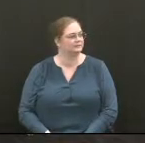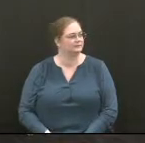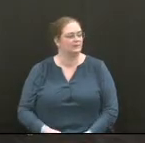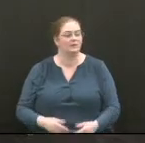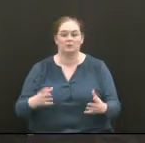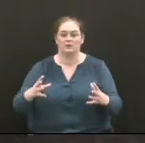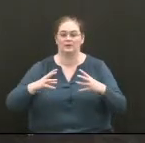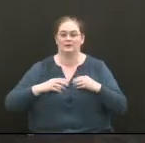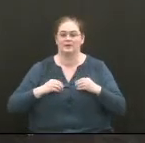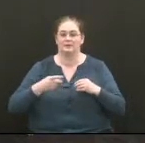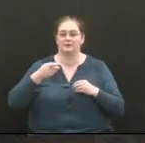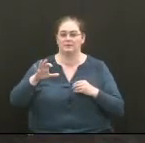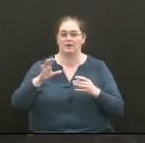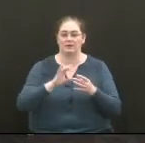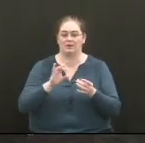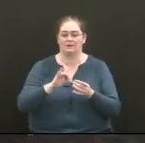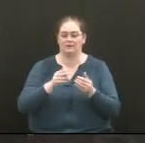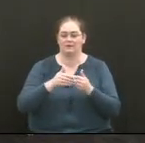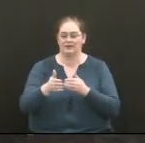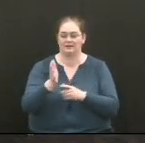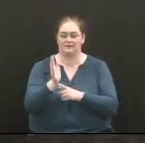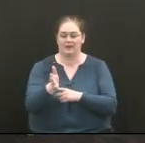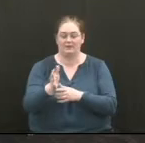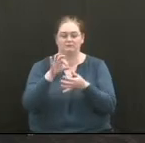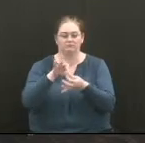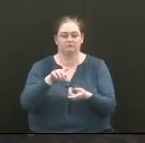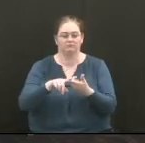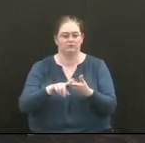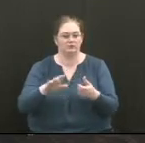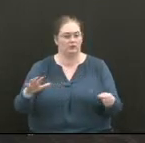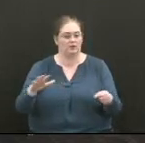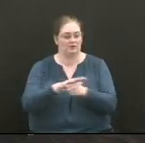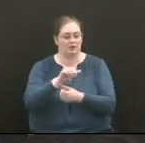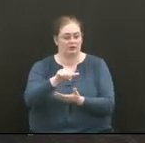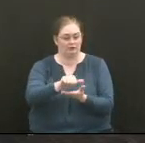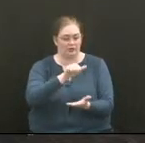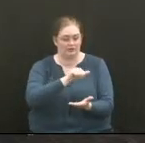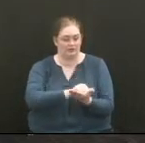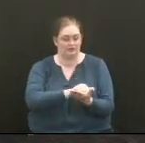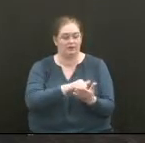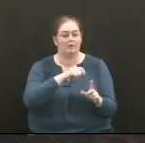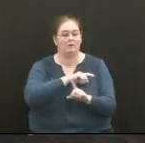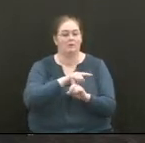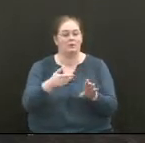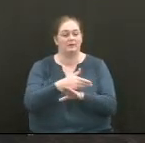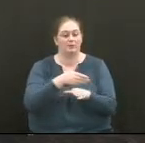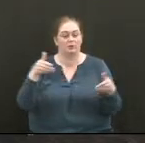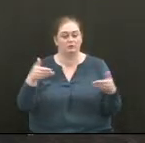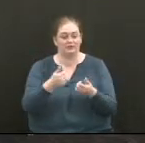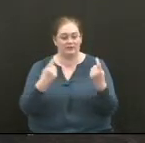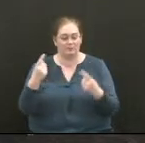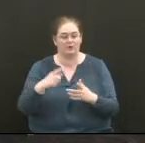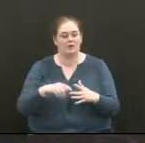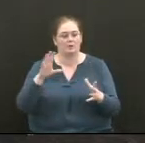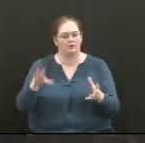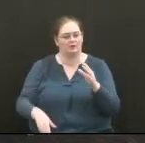We are taking public comment for the next 5 minutes on the entire agenda. But before introducing anybody, I did